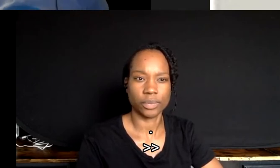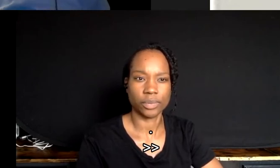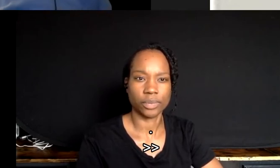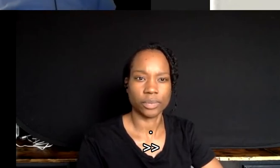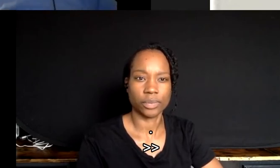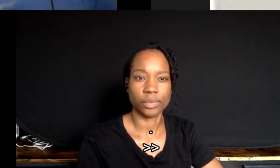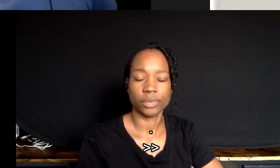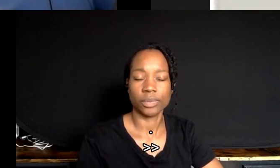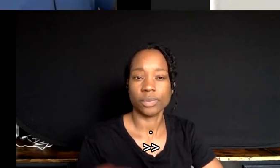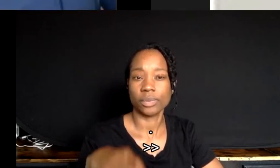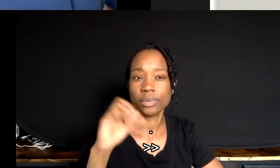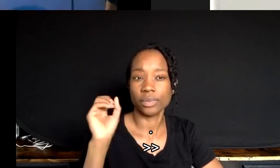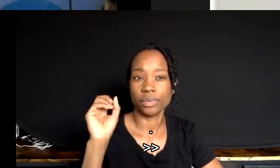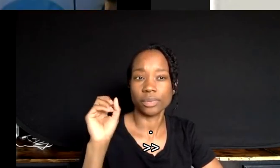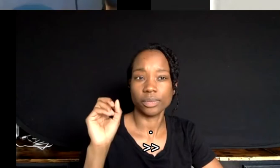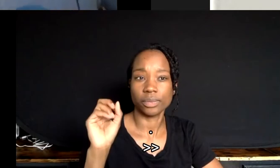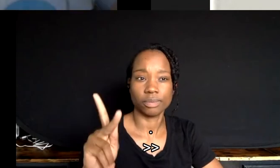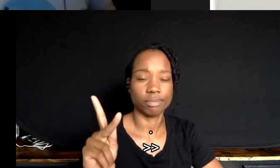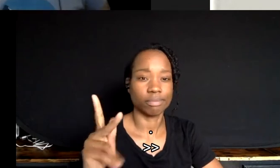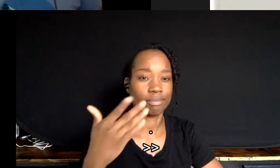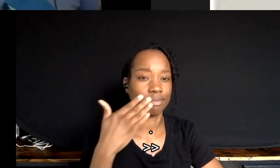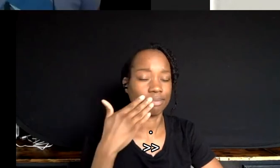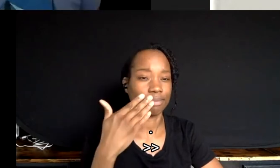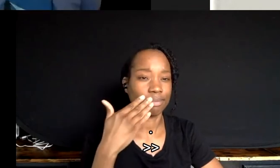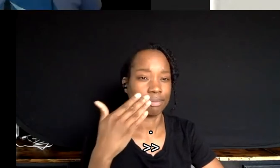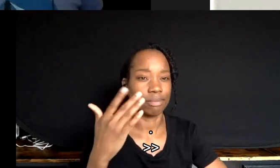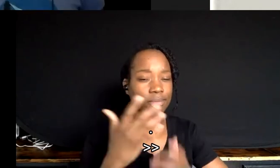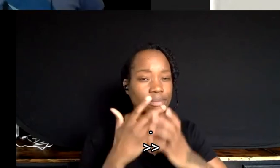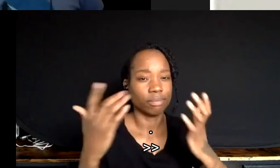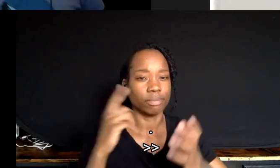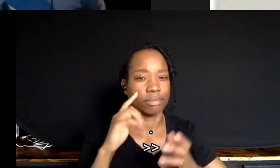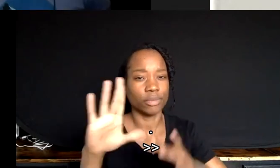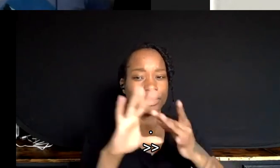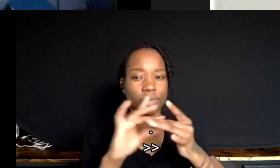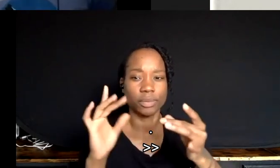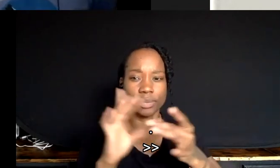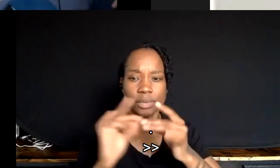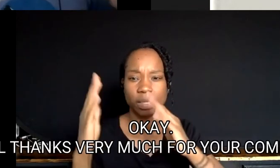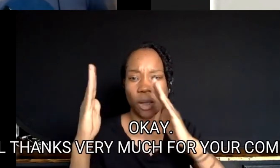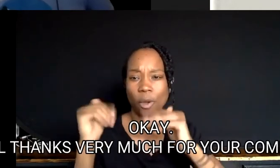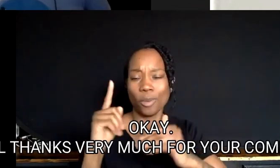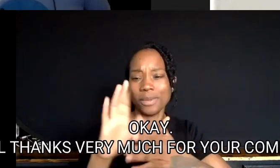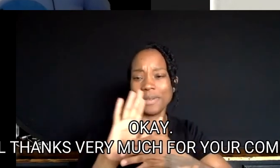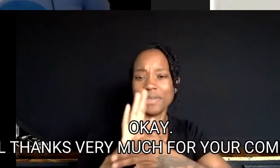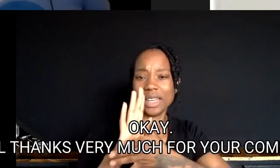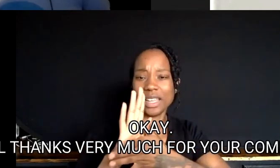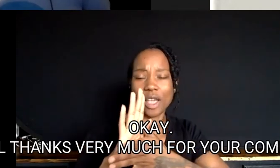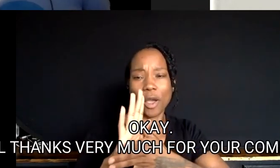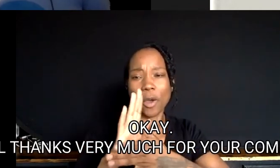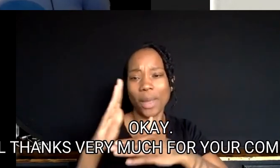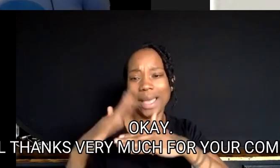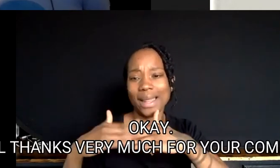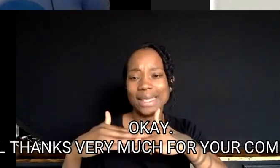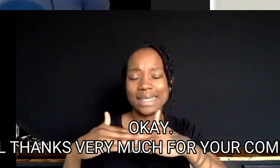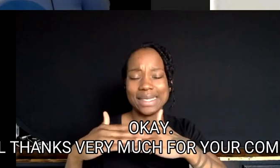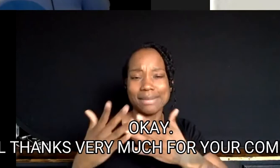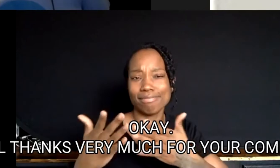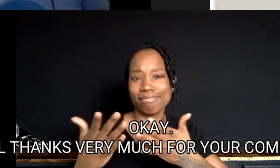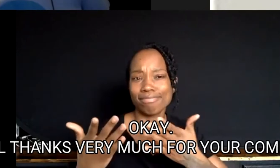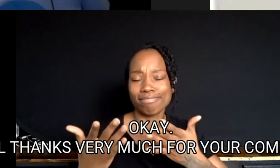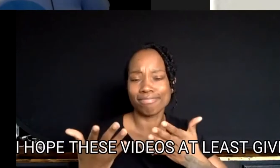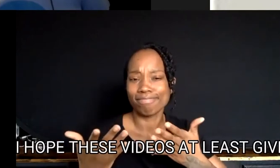Okay. Well, thanks very much for your comments. I mean, I hope these videos at least give you,